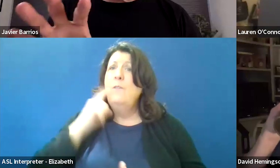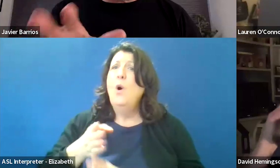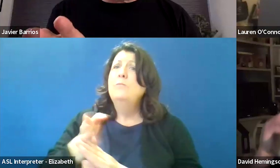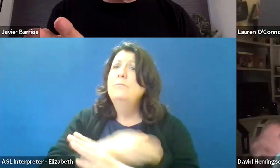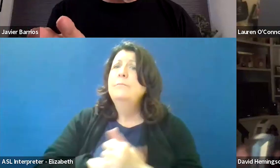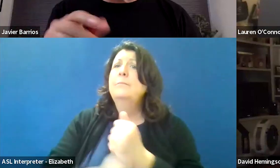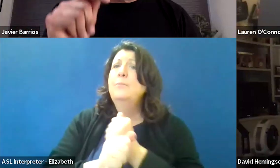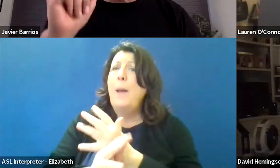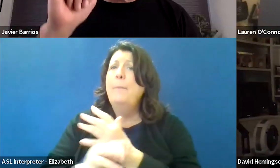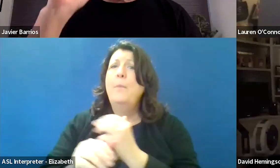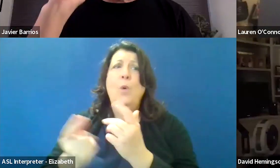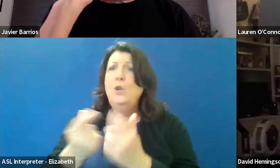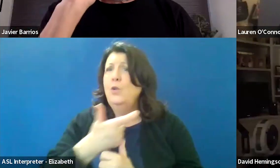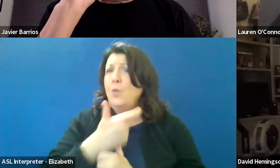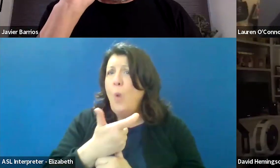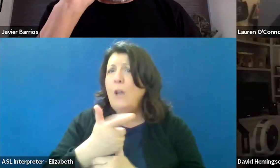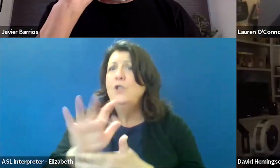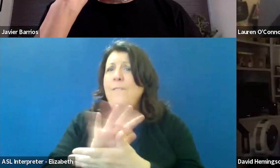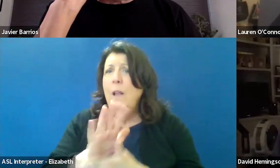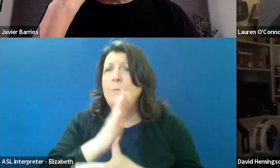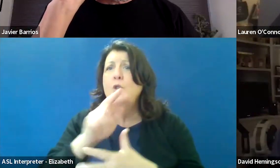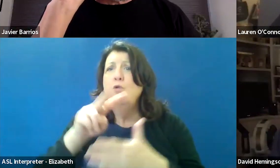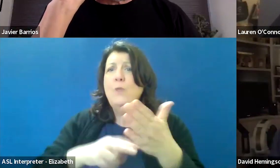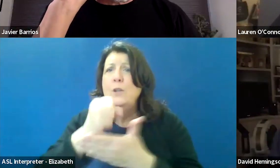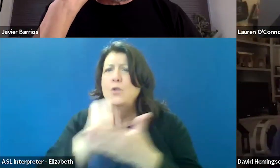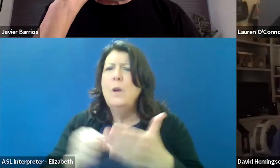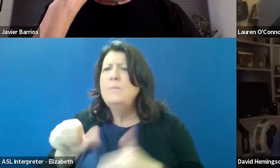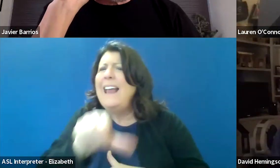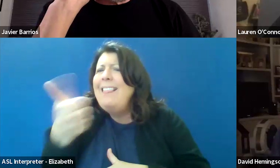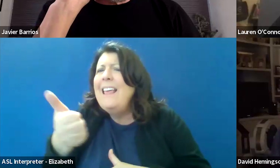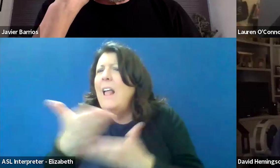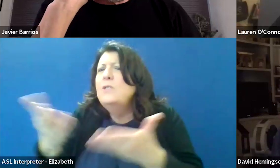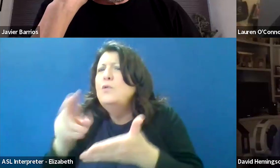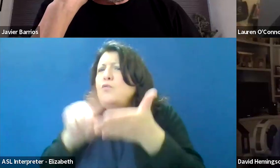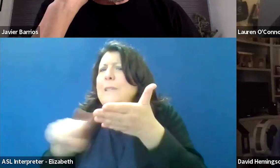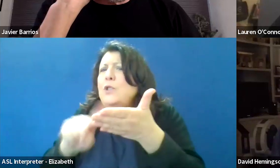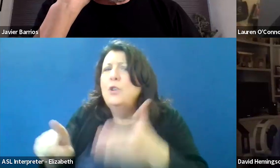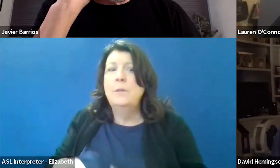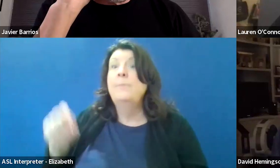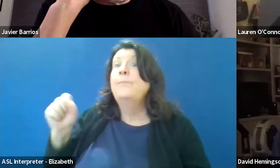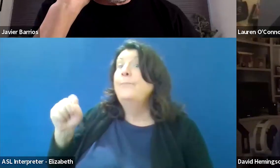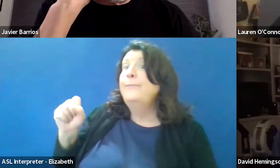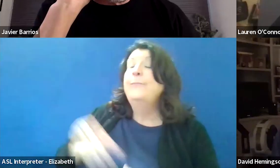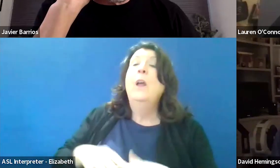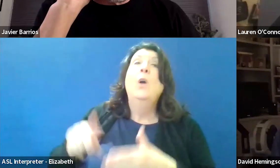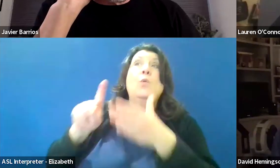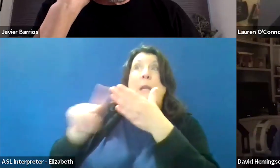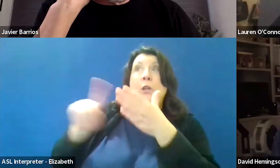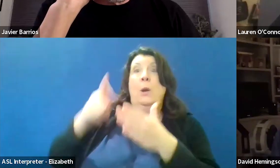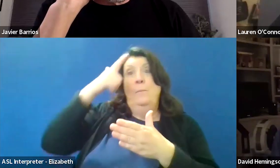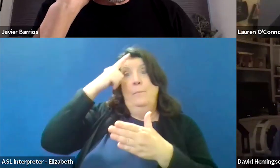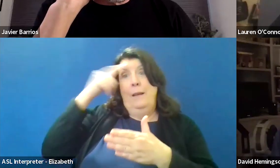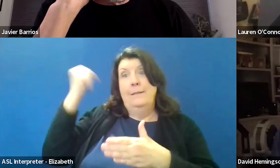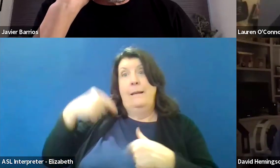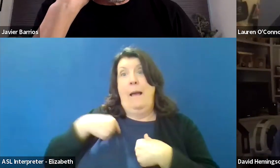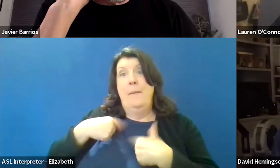besides, you know, saw films, read scripts, anything else like research wise? Yeah, I started writing. Well, research wise, I started just like, because I think there, you